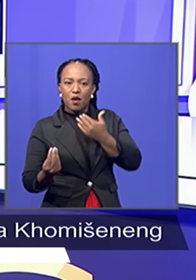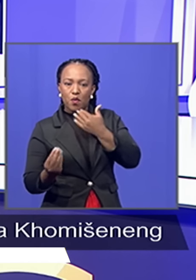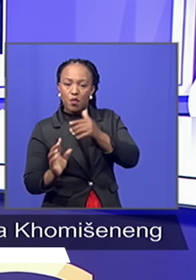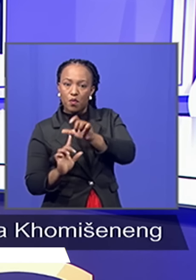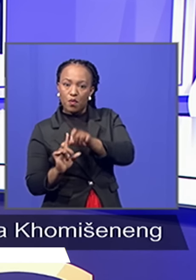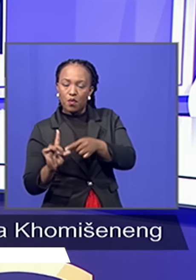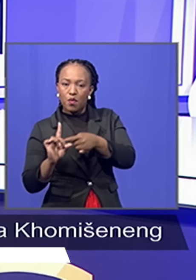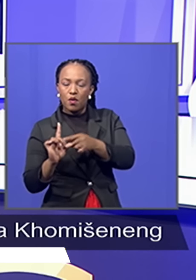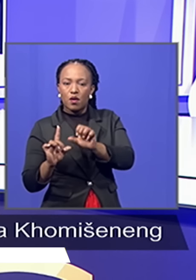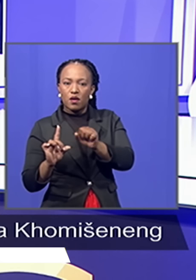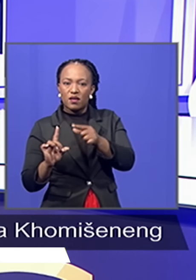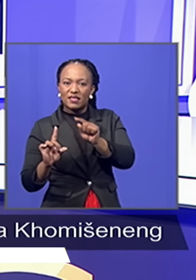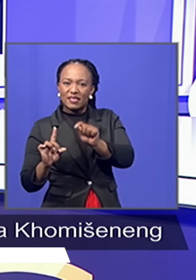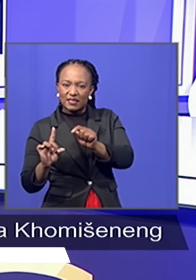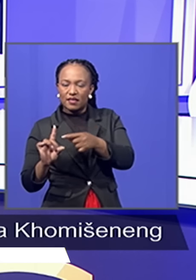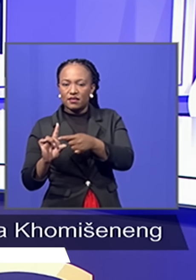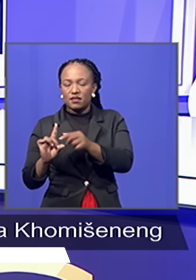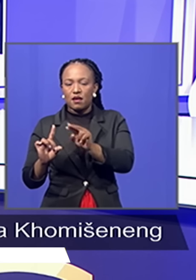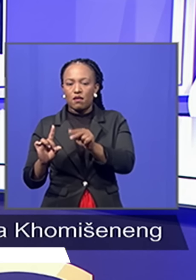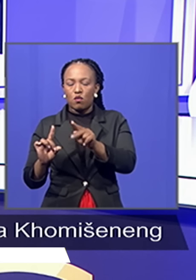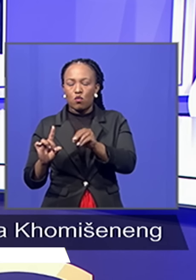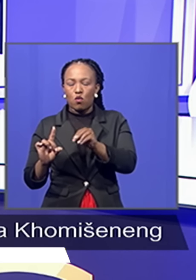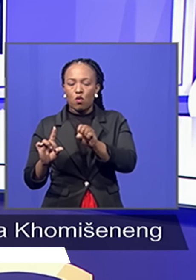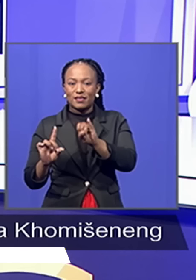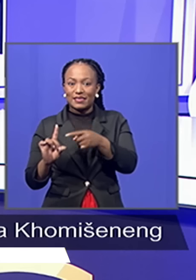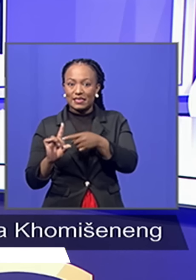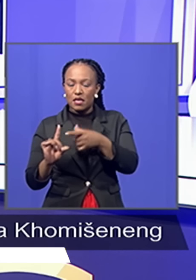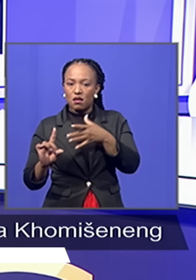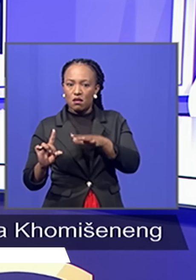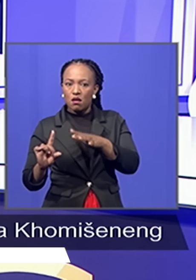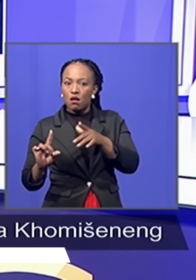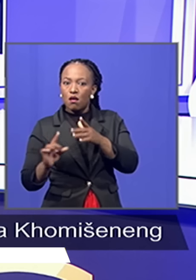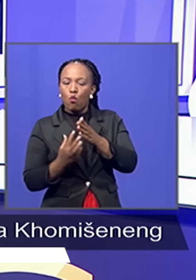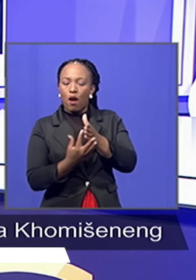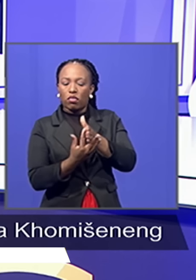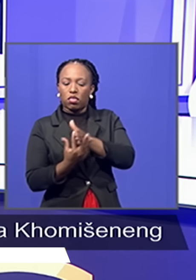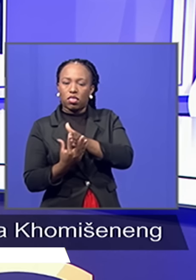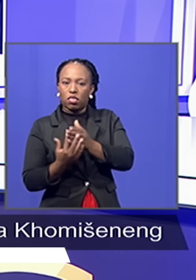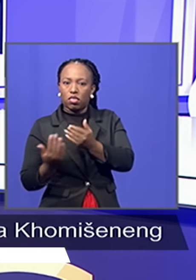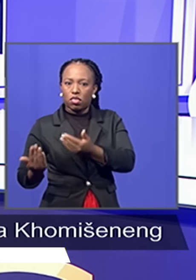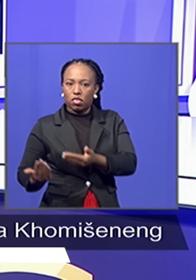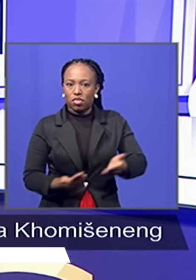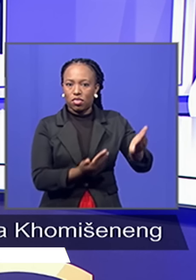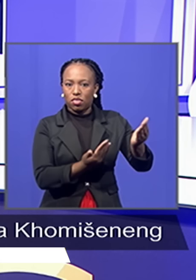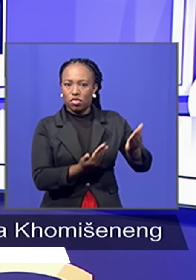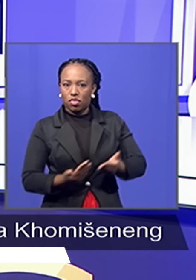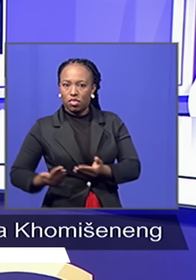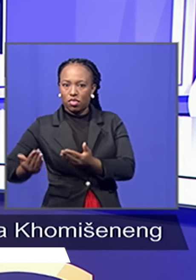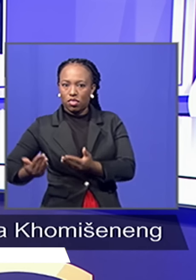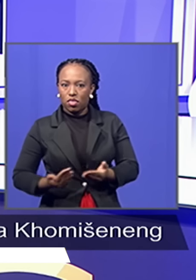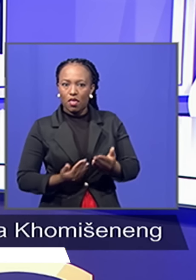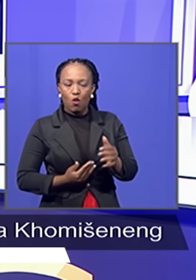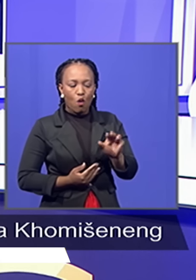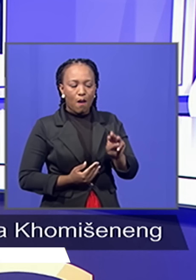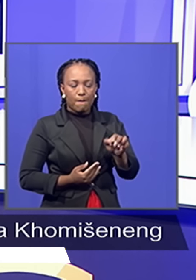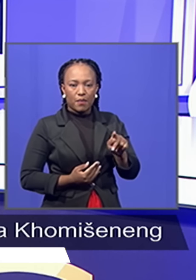sephodiseng Sergeant Fanny Nkosi e utollotše ka mokgwa wo Nkosi ebile go mmaditsela magareng ga Mnisi le General Dlamini e